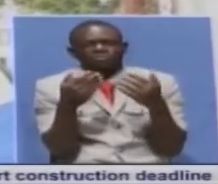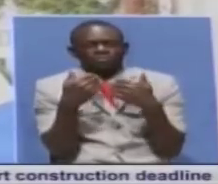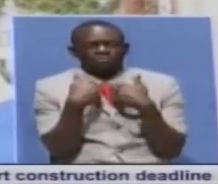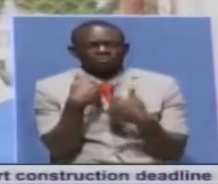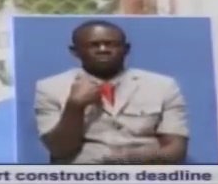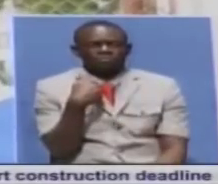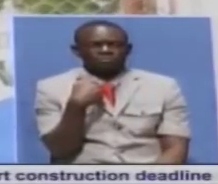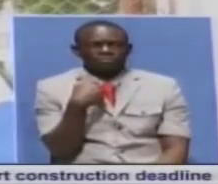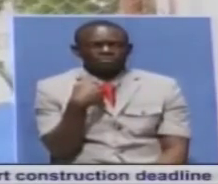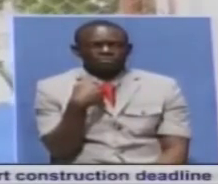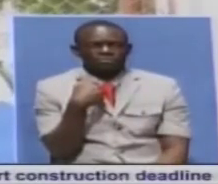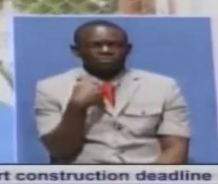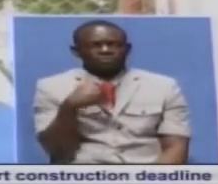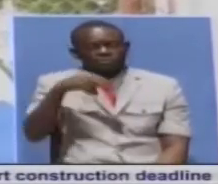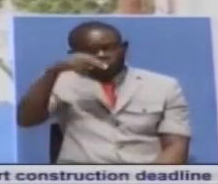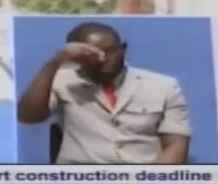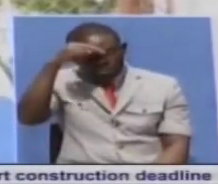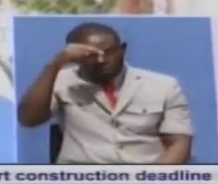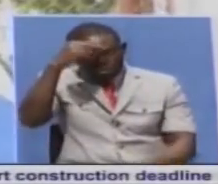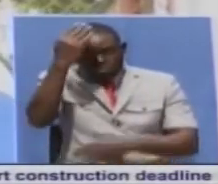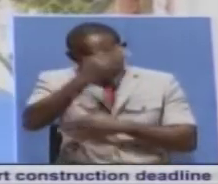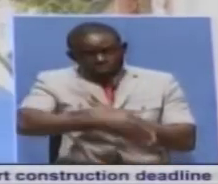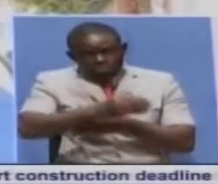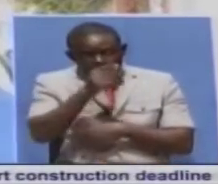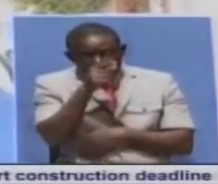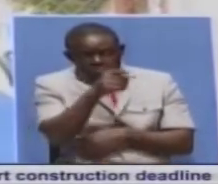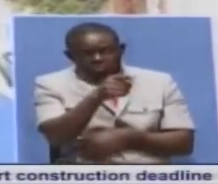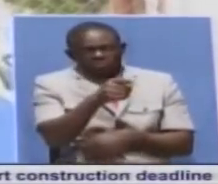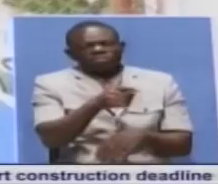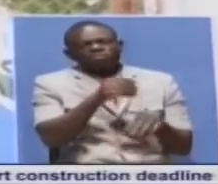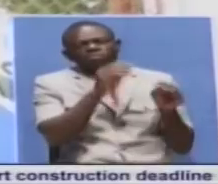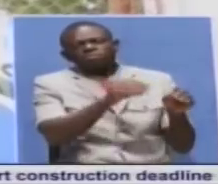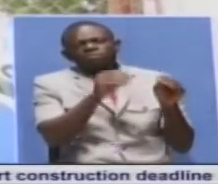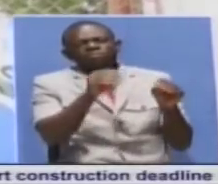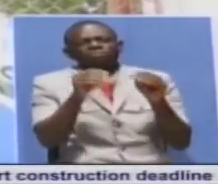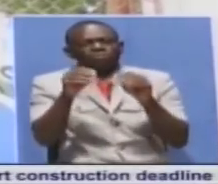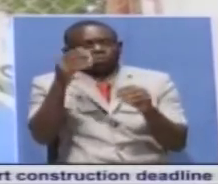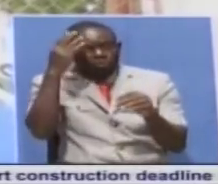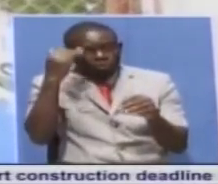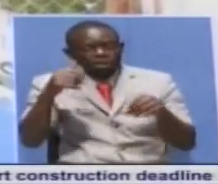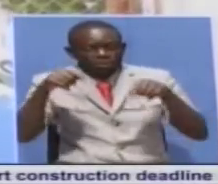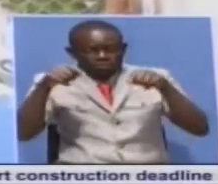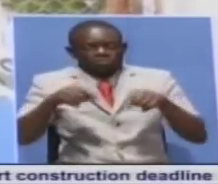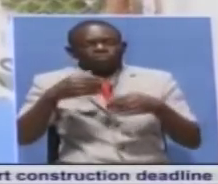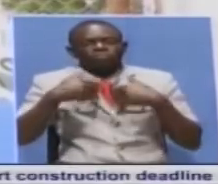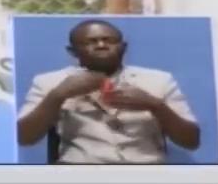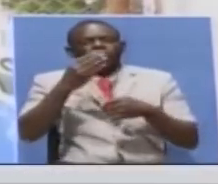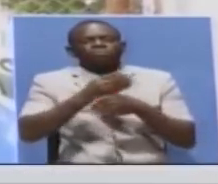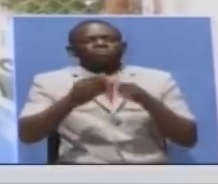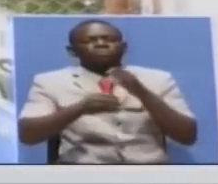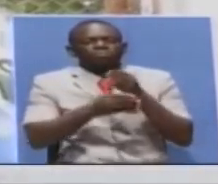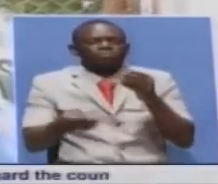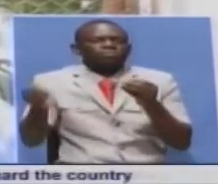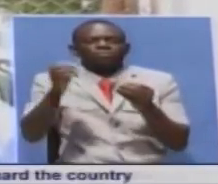The delays at Nakonde because of the construction that is going on, but also because